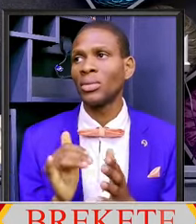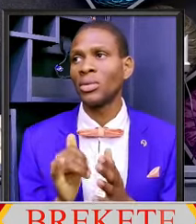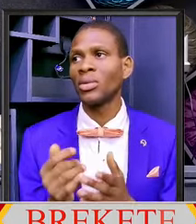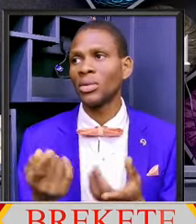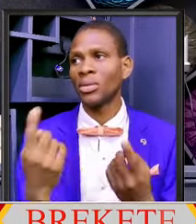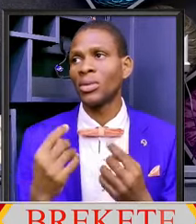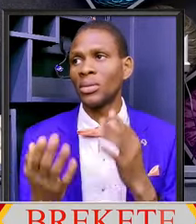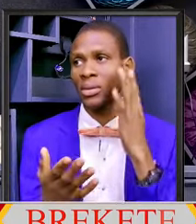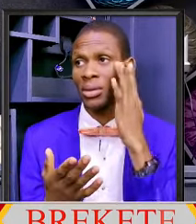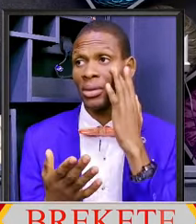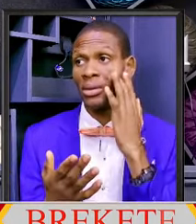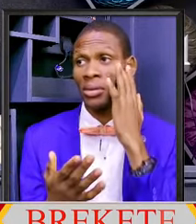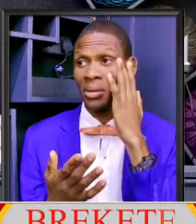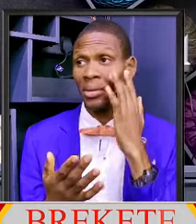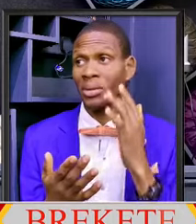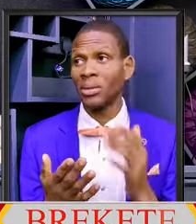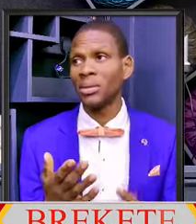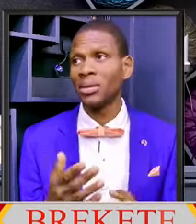my dear, calm down.